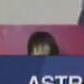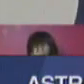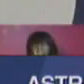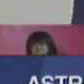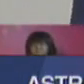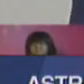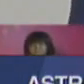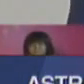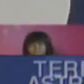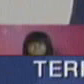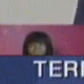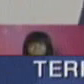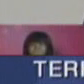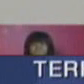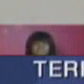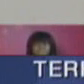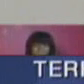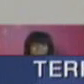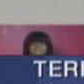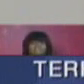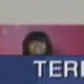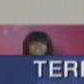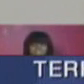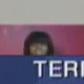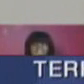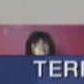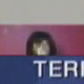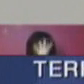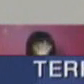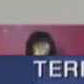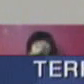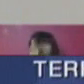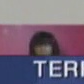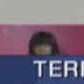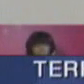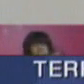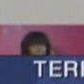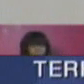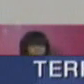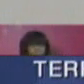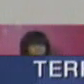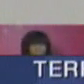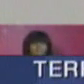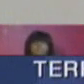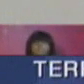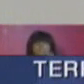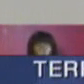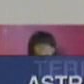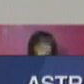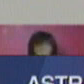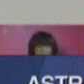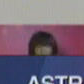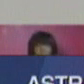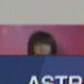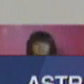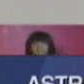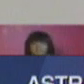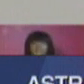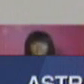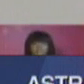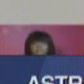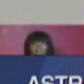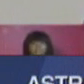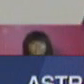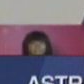We received 84,000 doses of AstraZeneca vaccines from the Government of Canada.